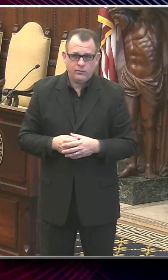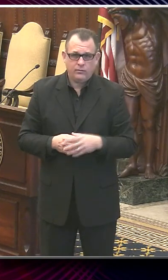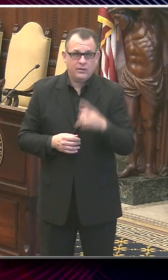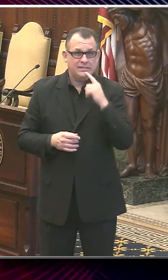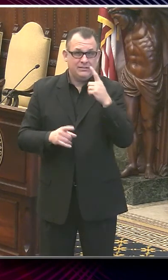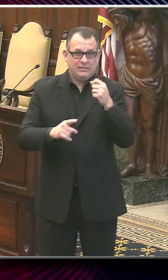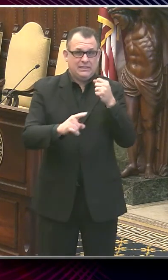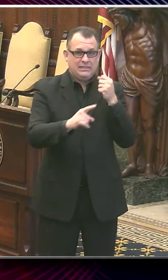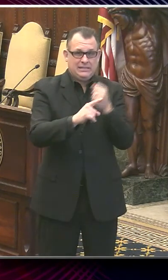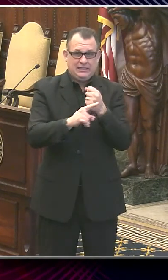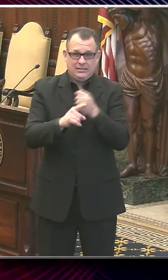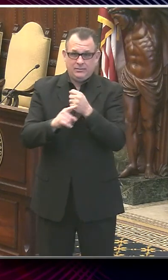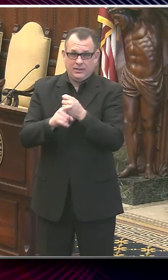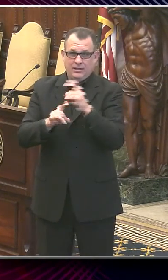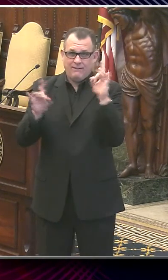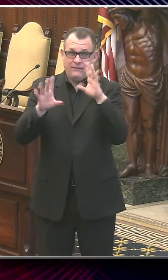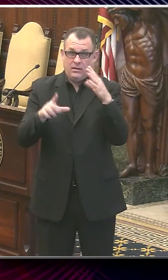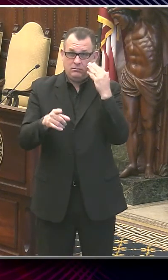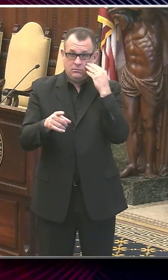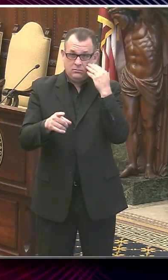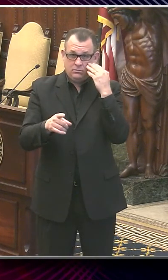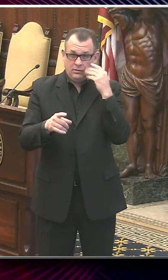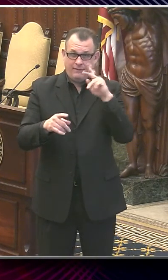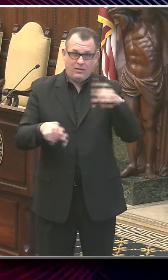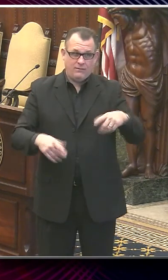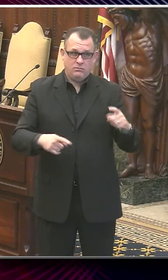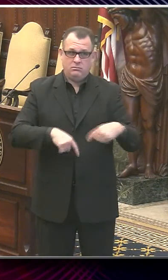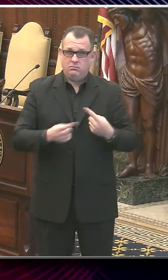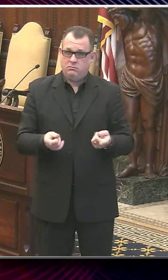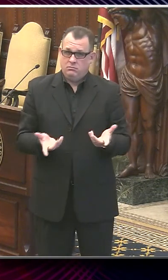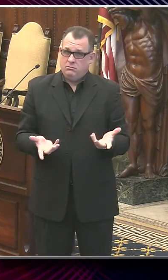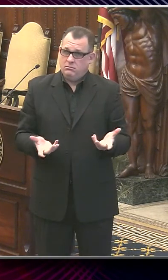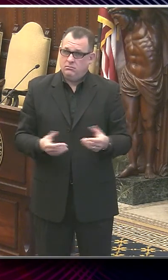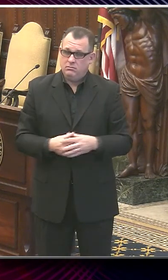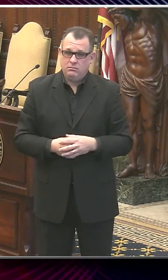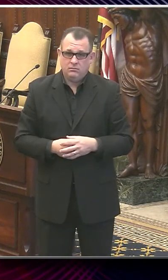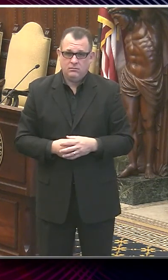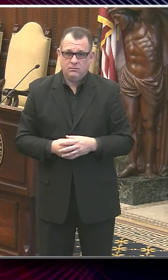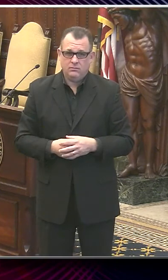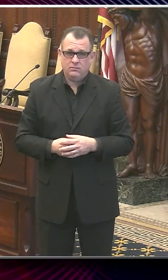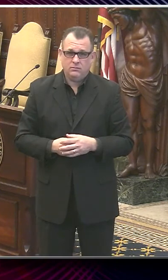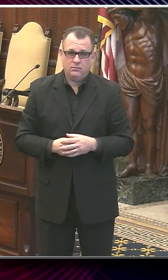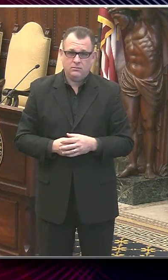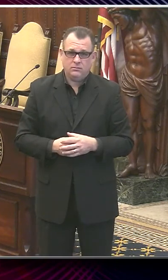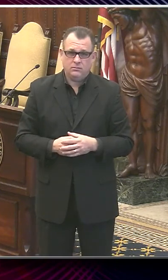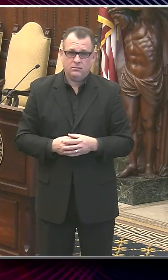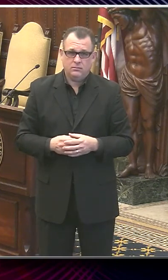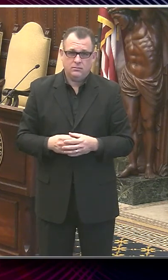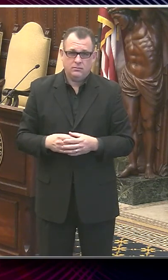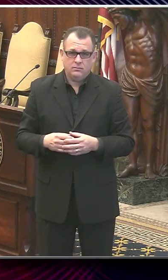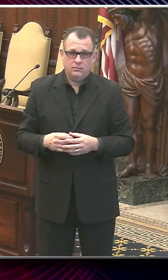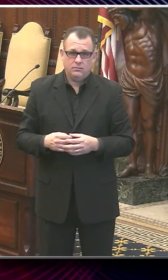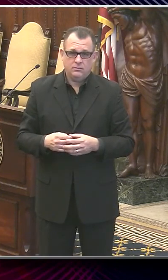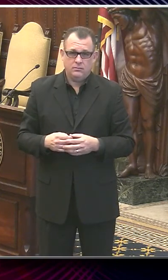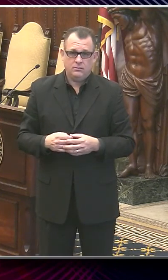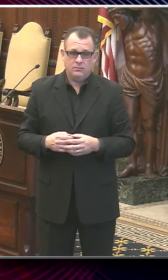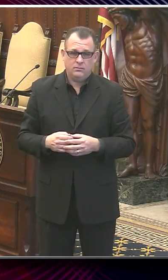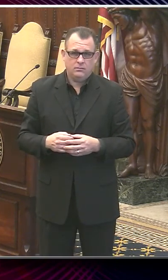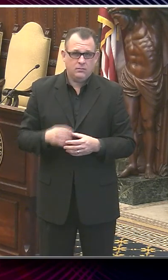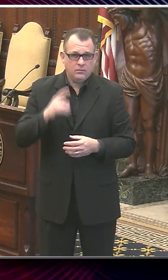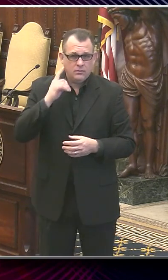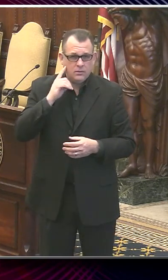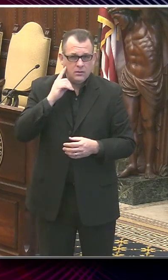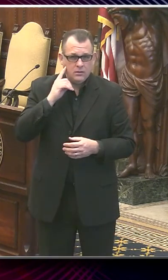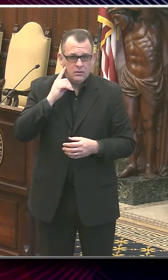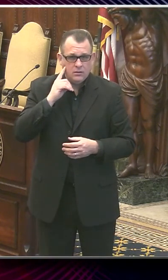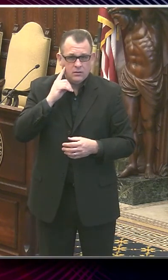even at the Philadelphia Mills Mall. We hear it might have affected even a city employee. Any comment or reaction on